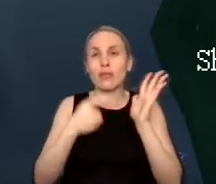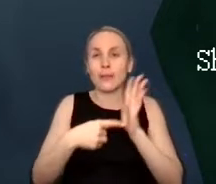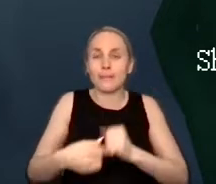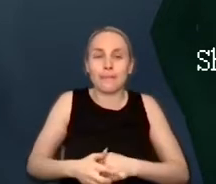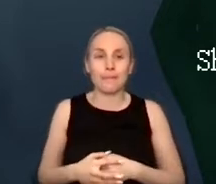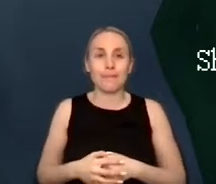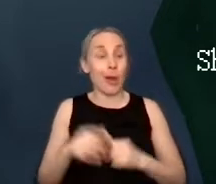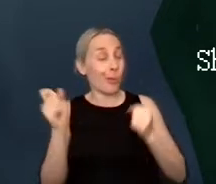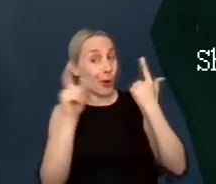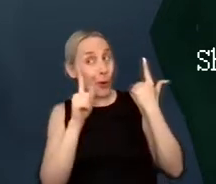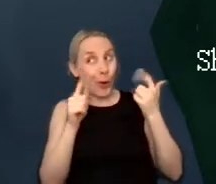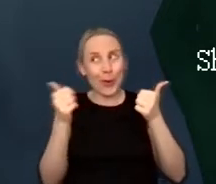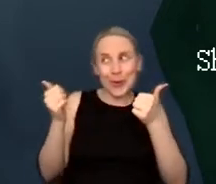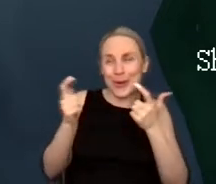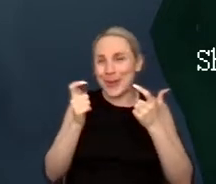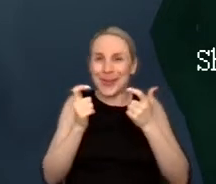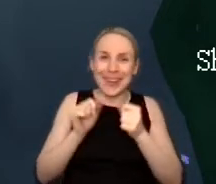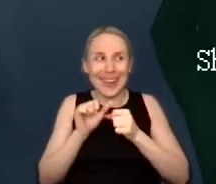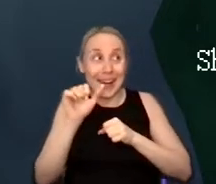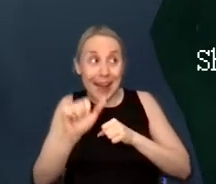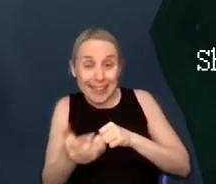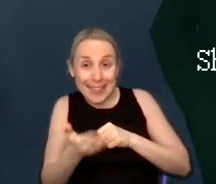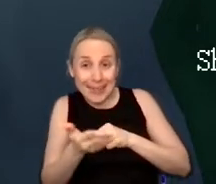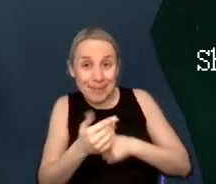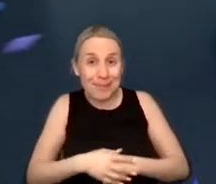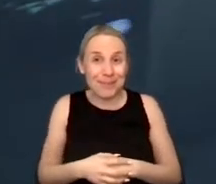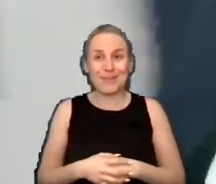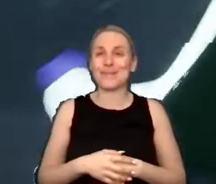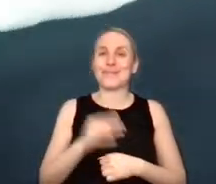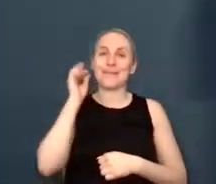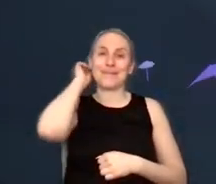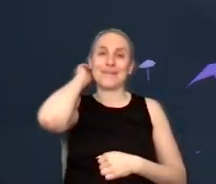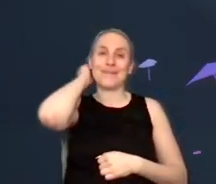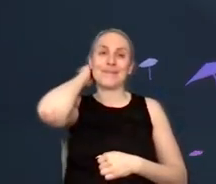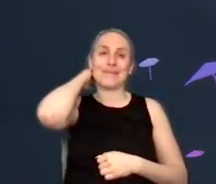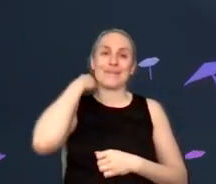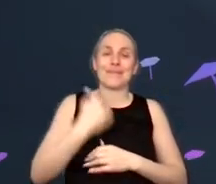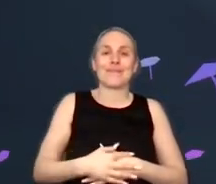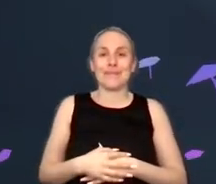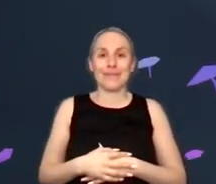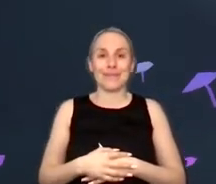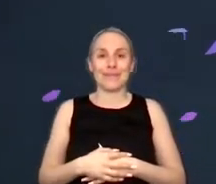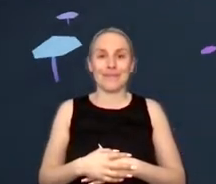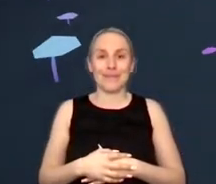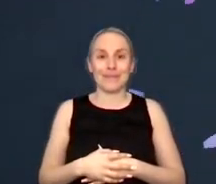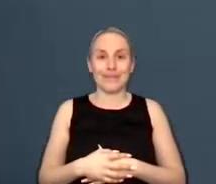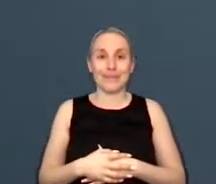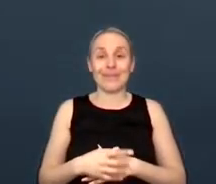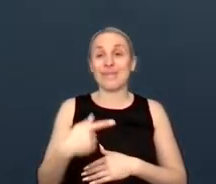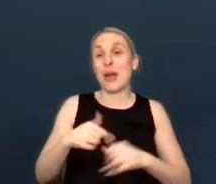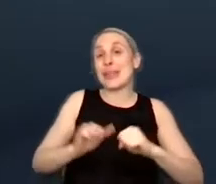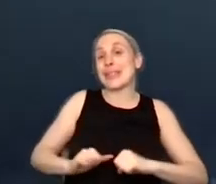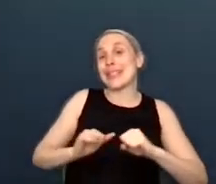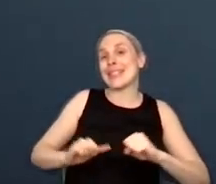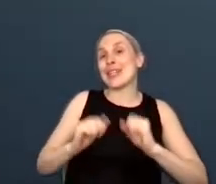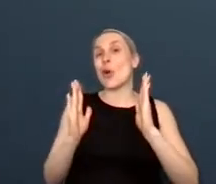Cool. To the next one. Yeah, I think so. All right. I was really sitting in the hallway during that recording.